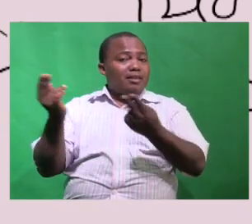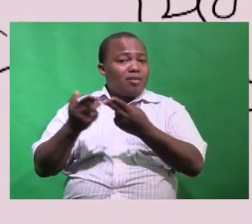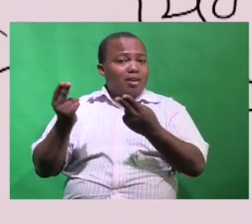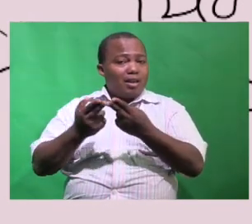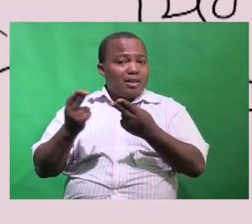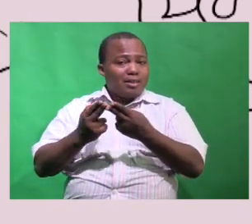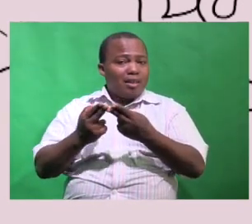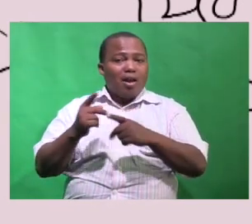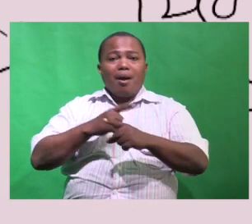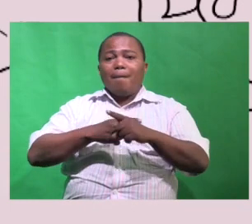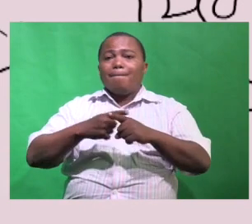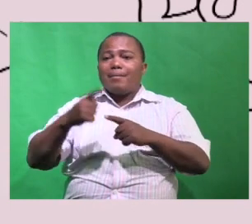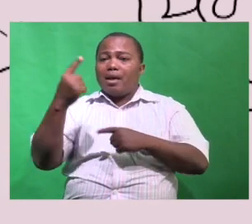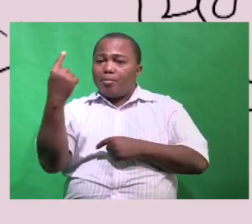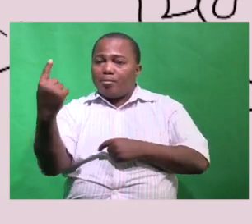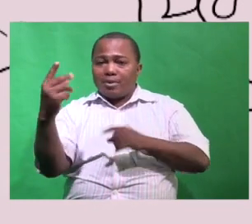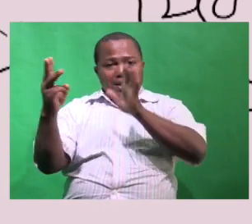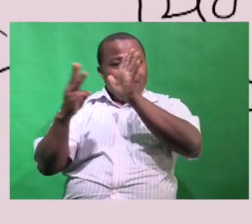185.